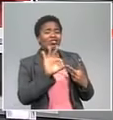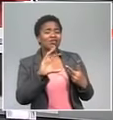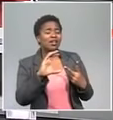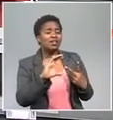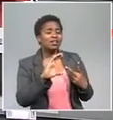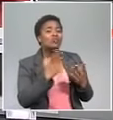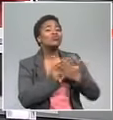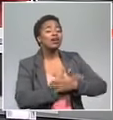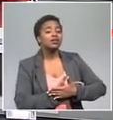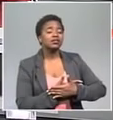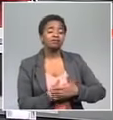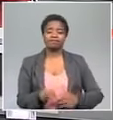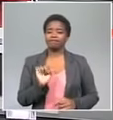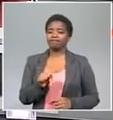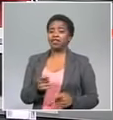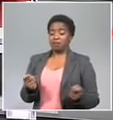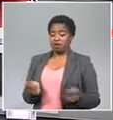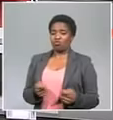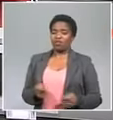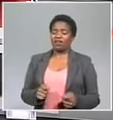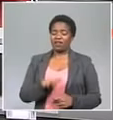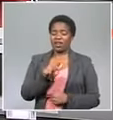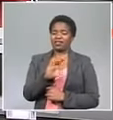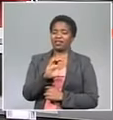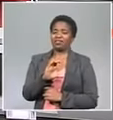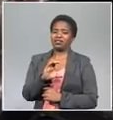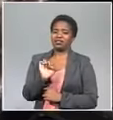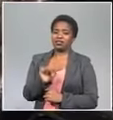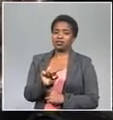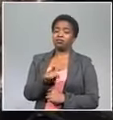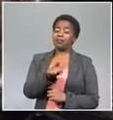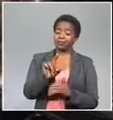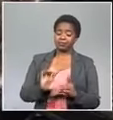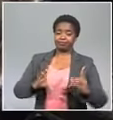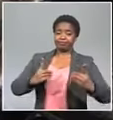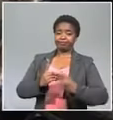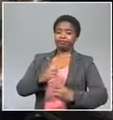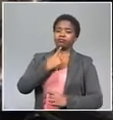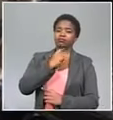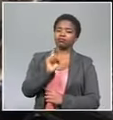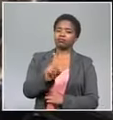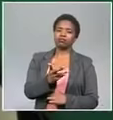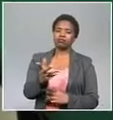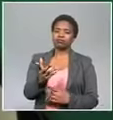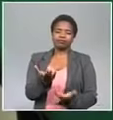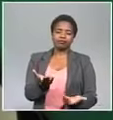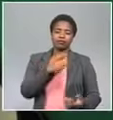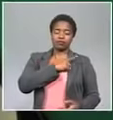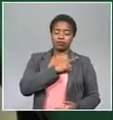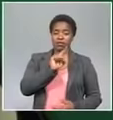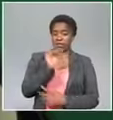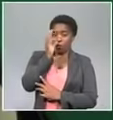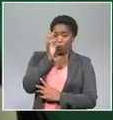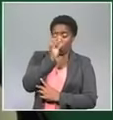cents. Exactly, and paraffin up by 8 cents a litre. And what the Energy Department has highlighted here, Sally, is that it's all due to that oil